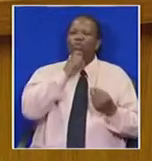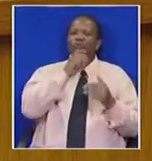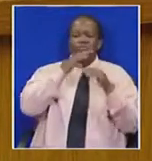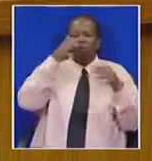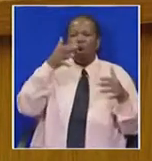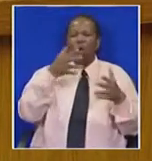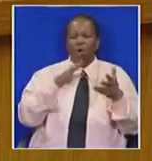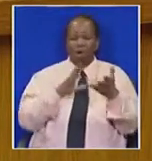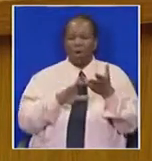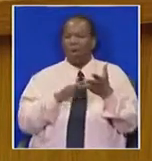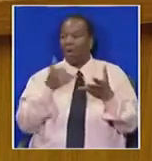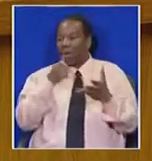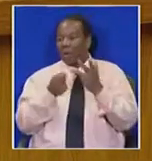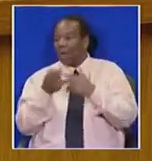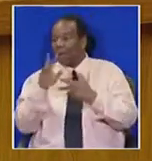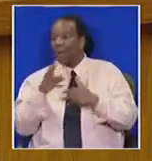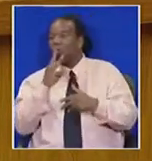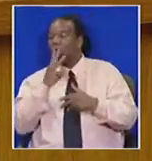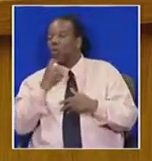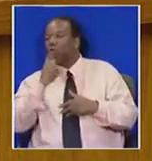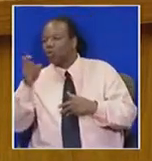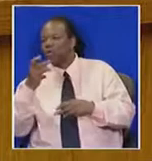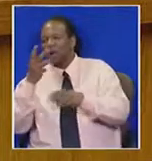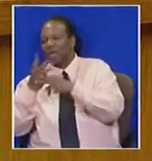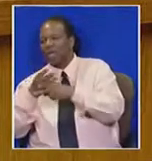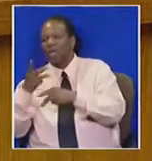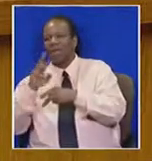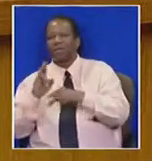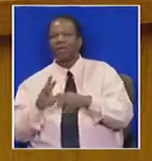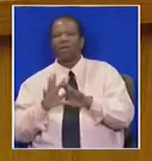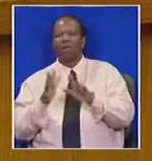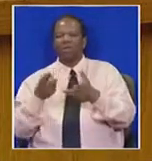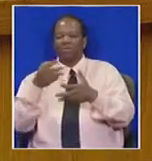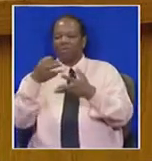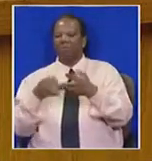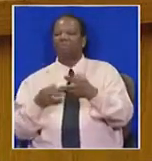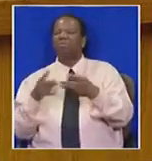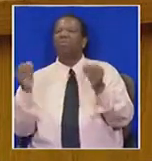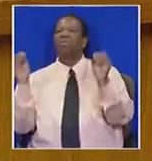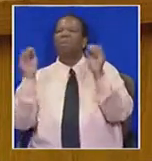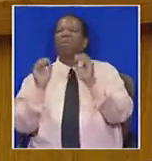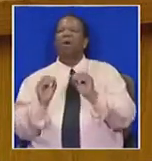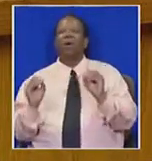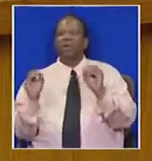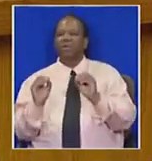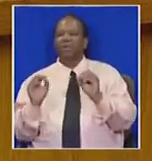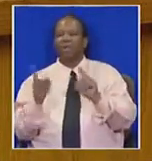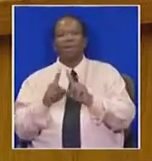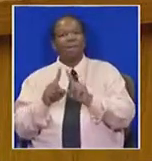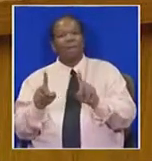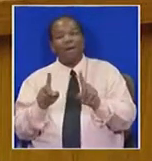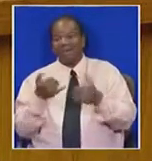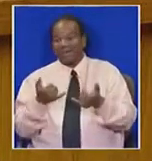plans for water reuse and desalination? They did none of these. Instead, what we